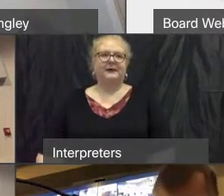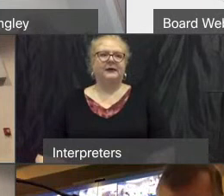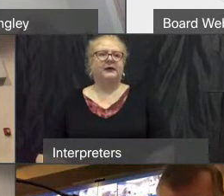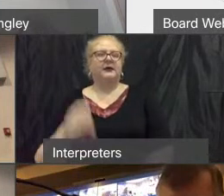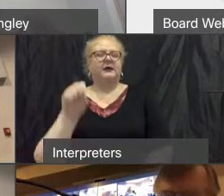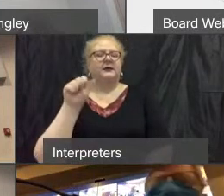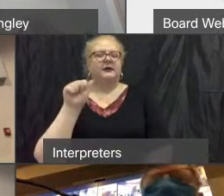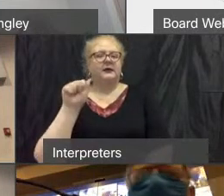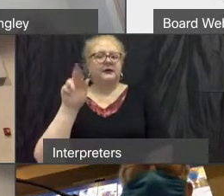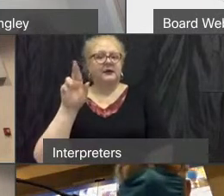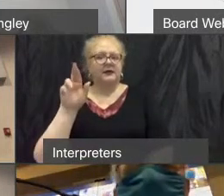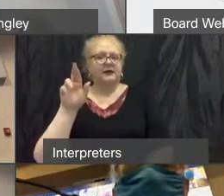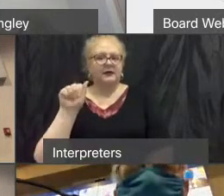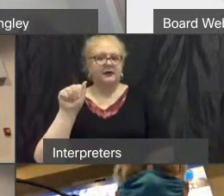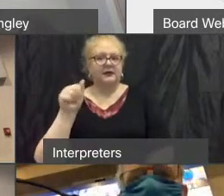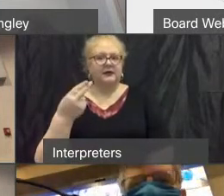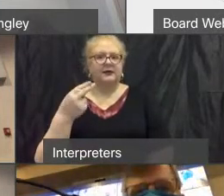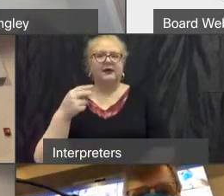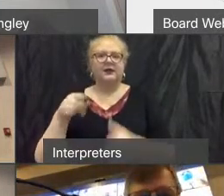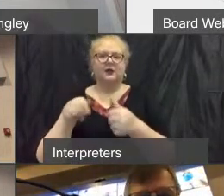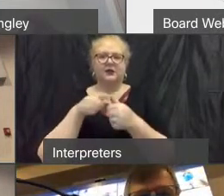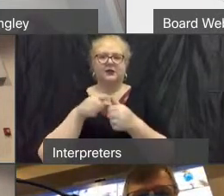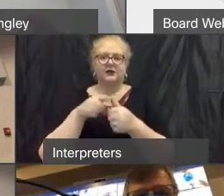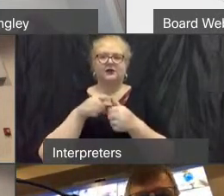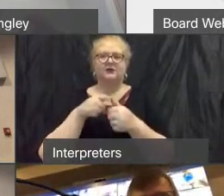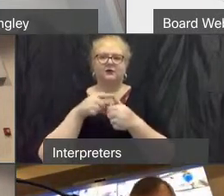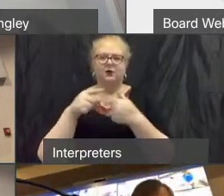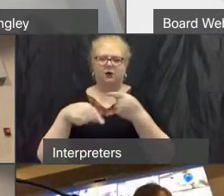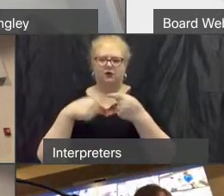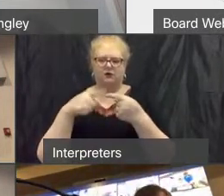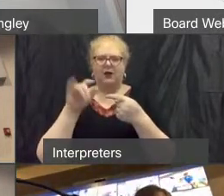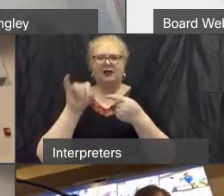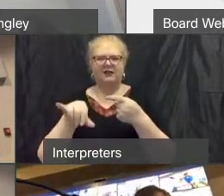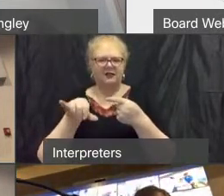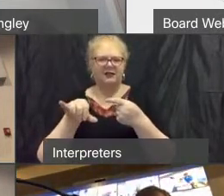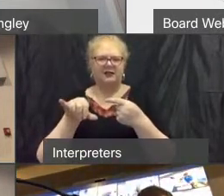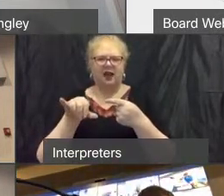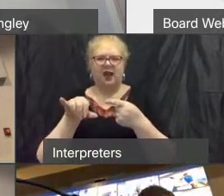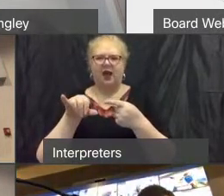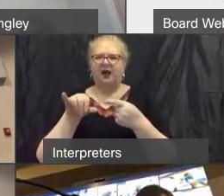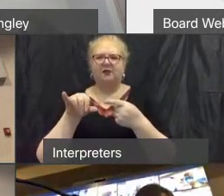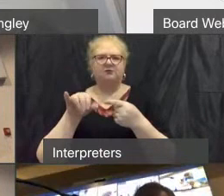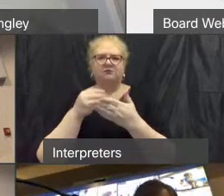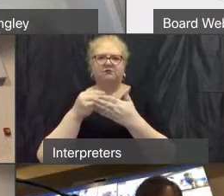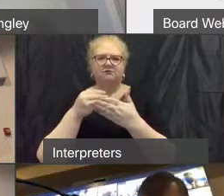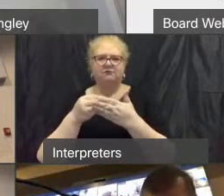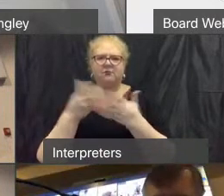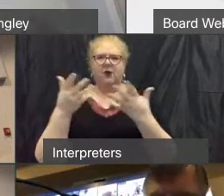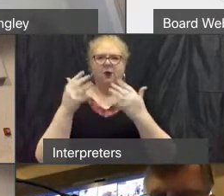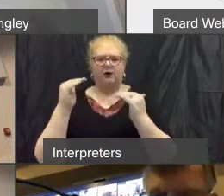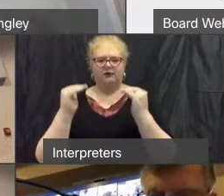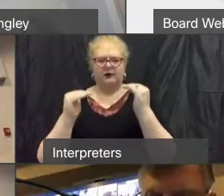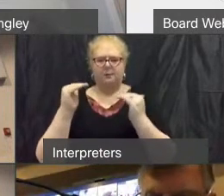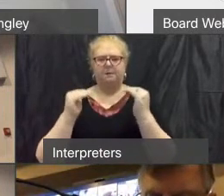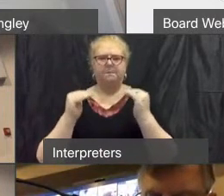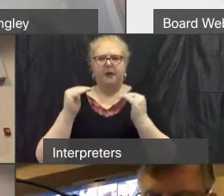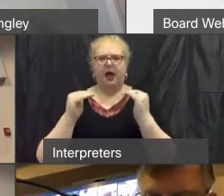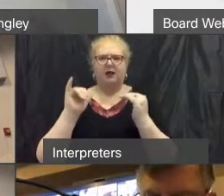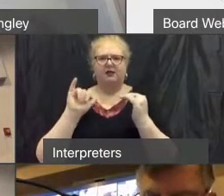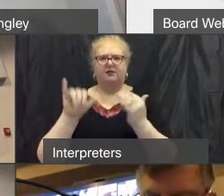Sarah, the first round of this 18.7 million that we received, what is the balance of that account now?